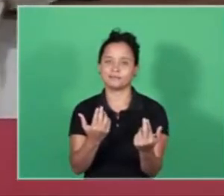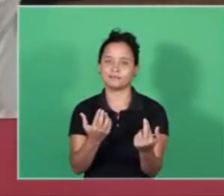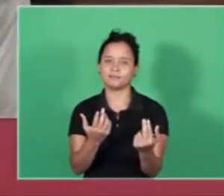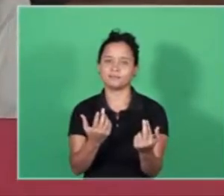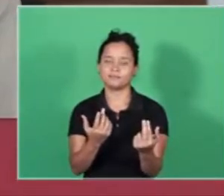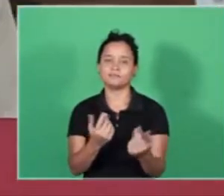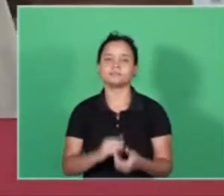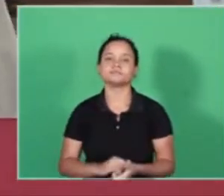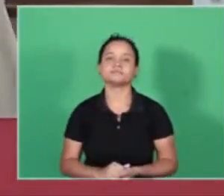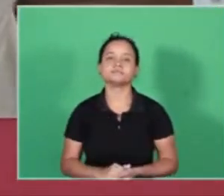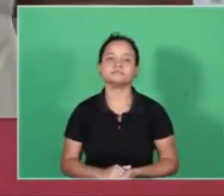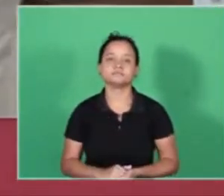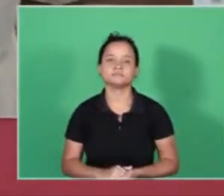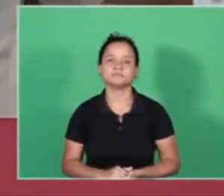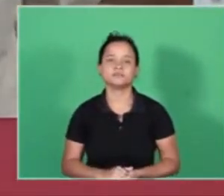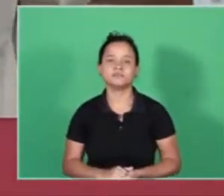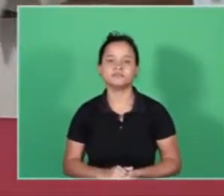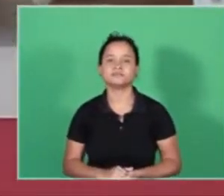Theology plus philosophy.